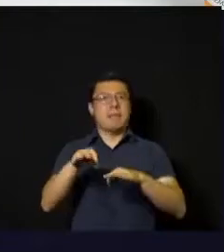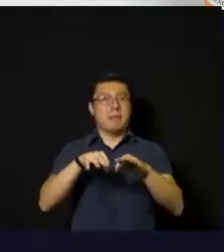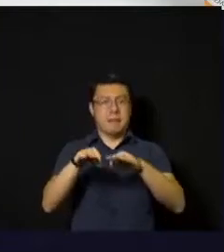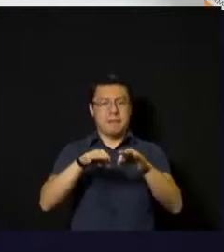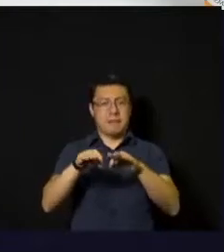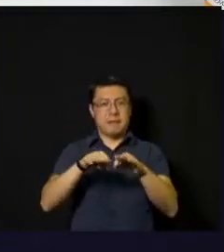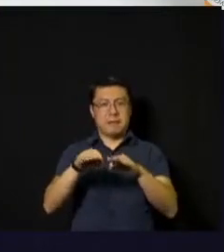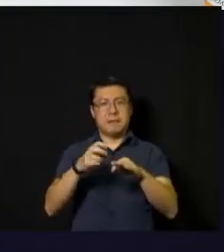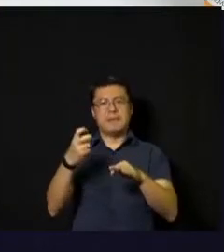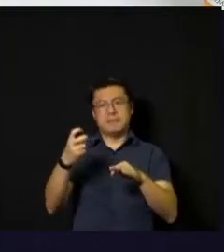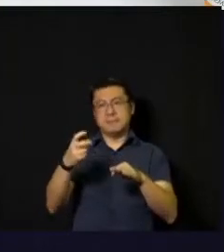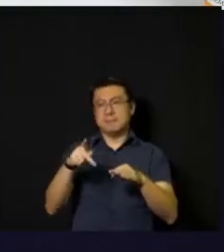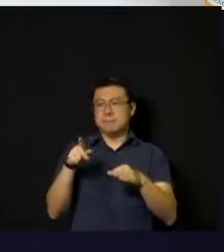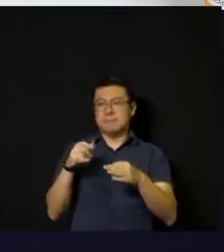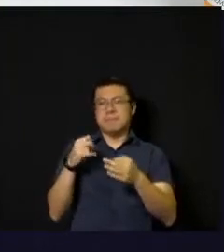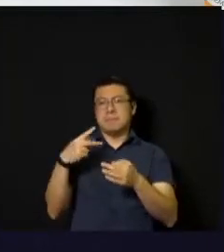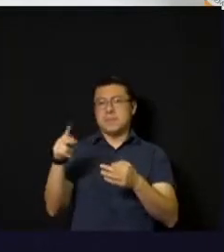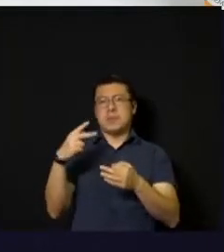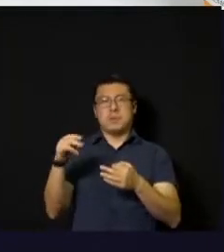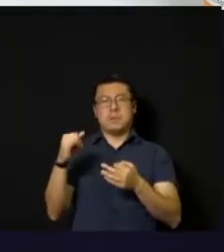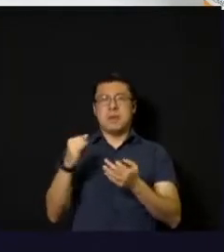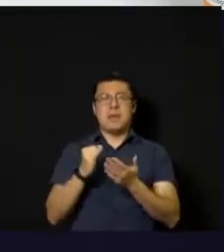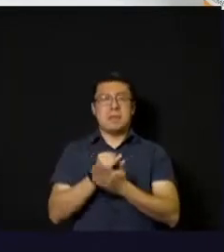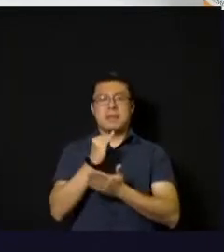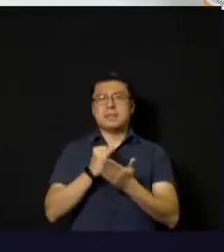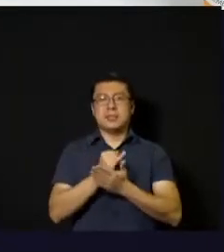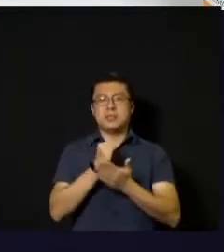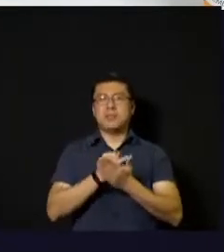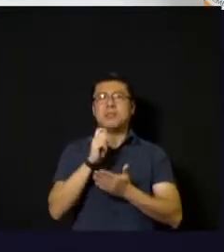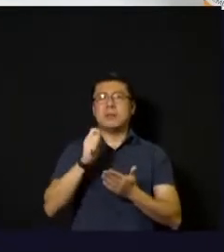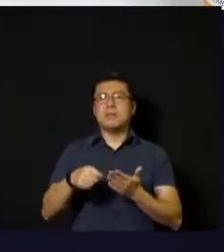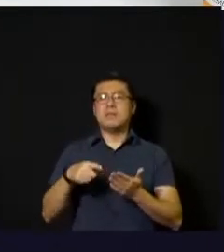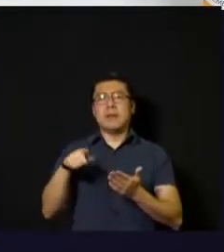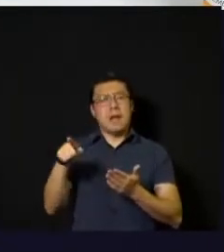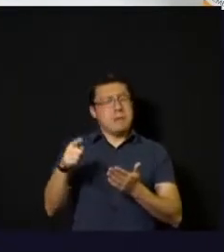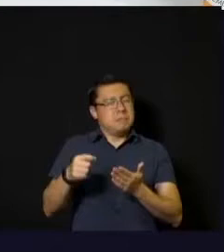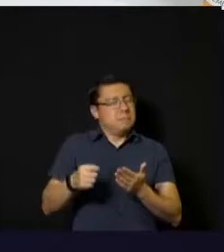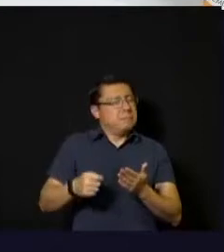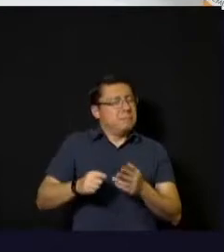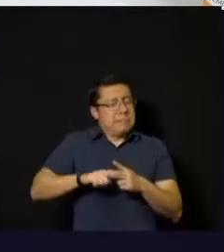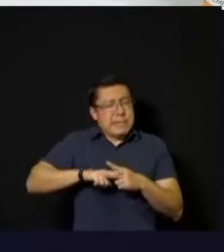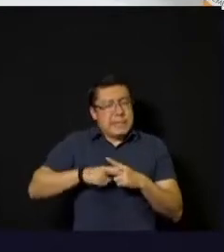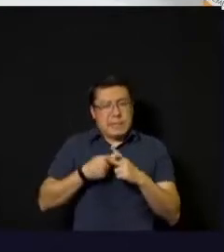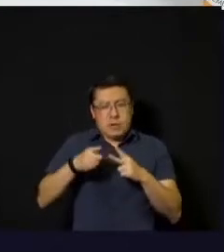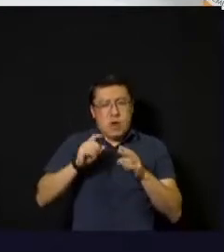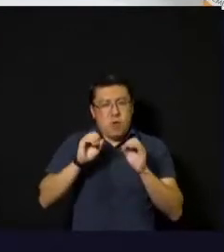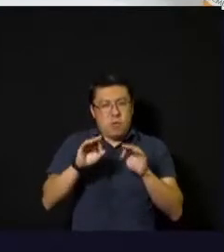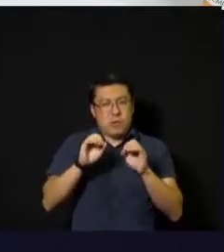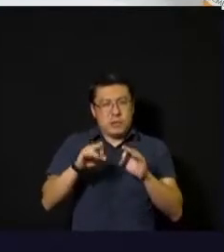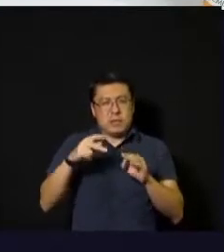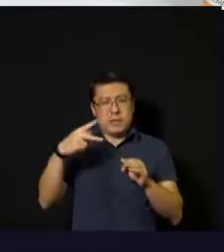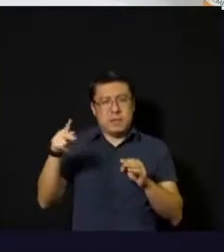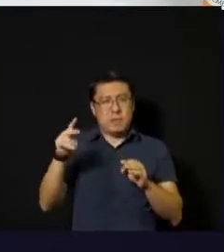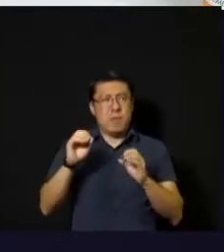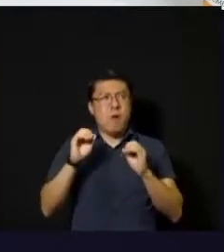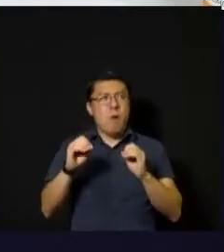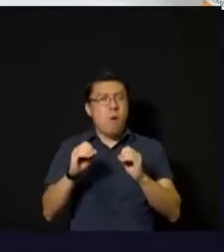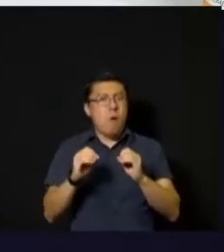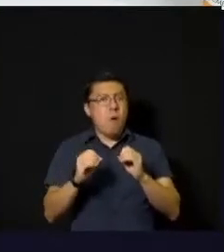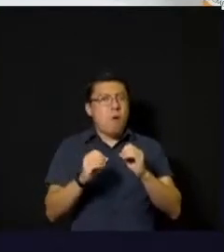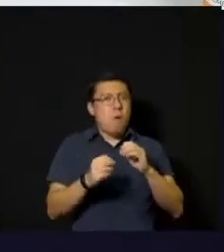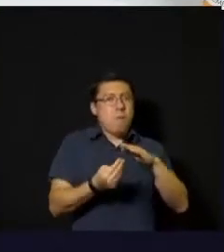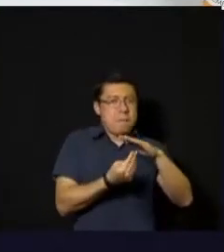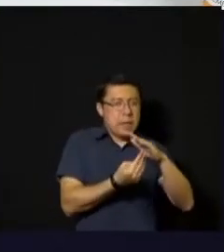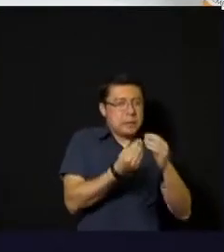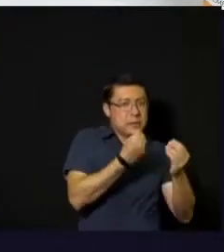we had to take some decisions. What decisions? Well, first the office. First, we need to condition the office or the